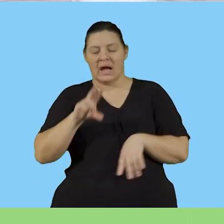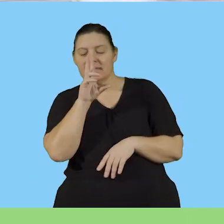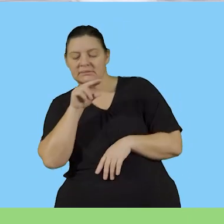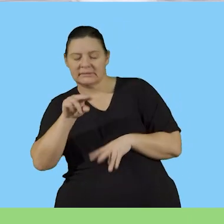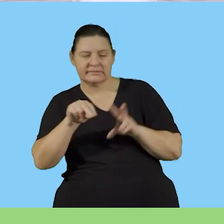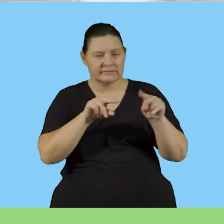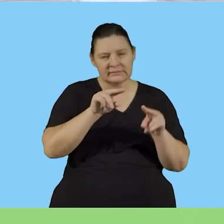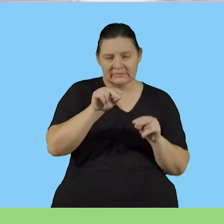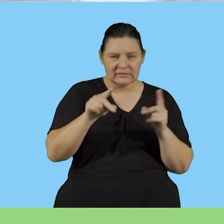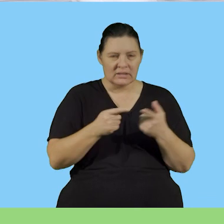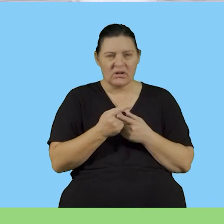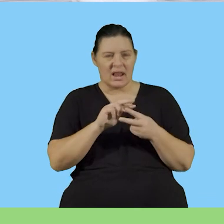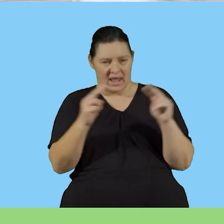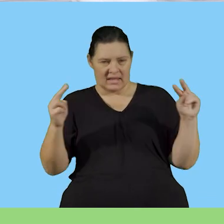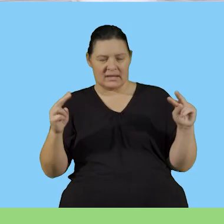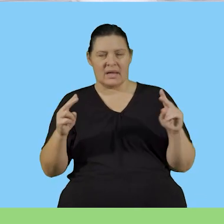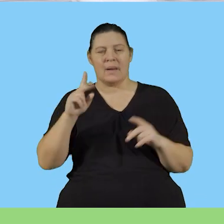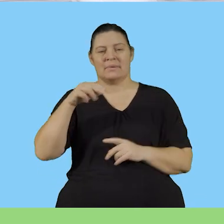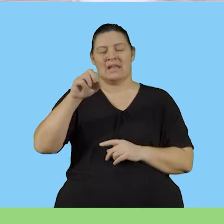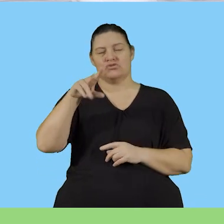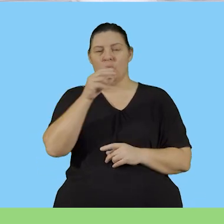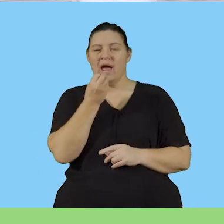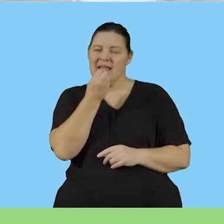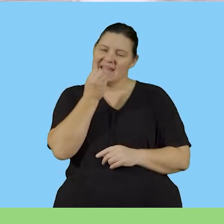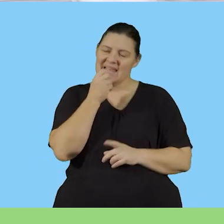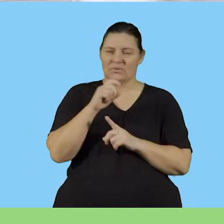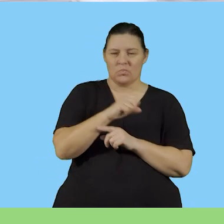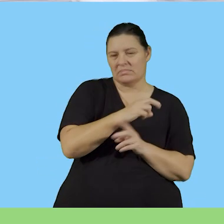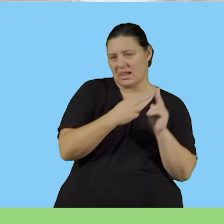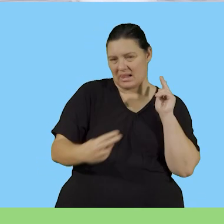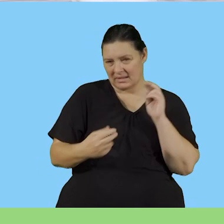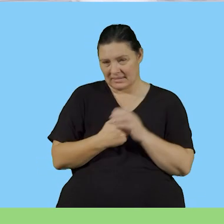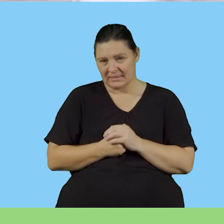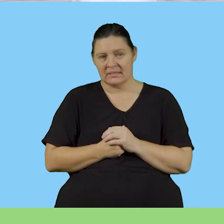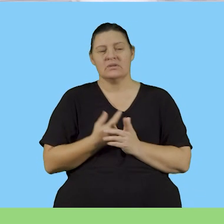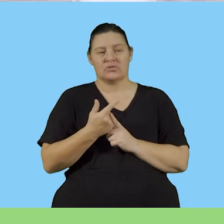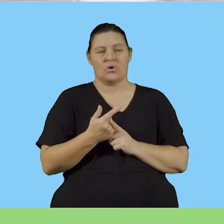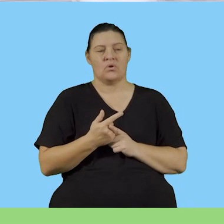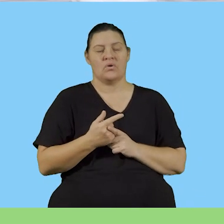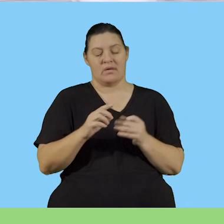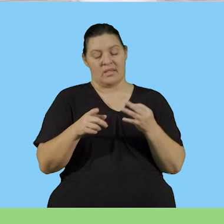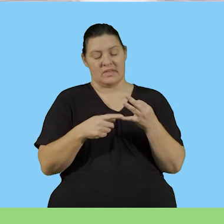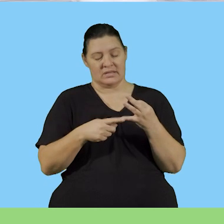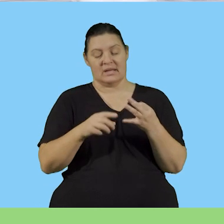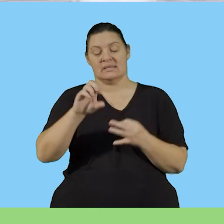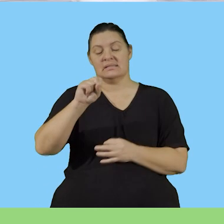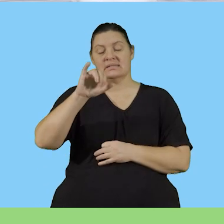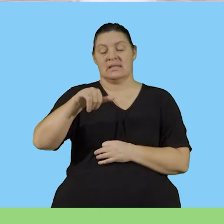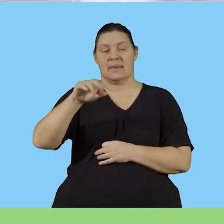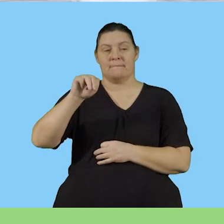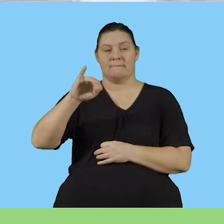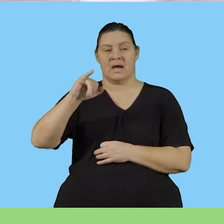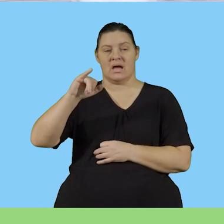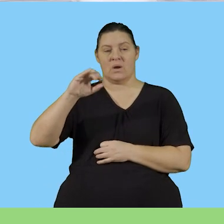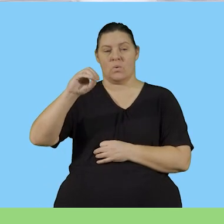on the organisms in the water, that is a type of predation. So we are going to go on to the next one, which is